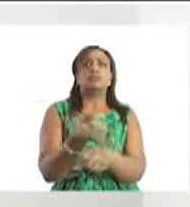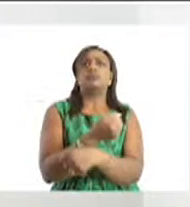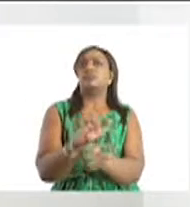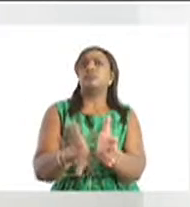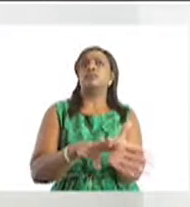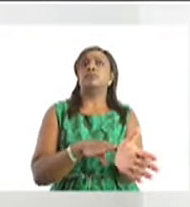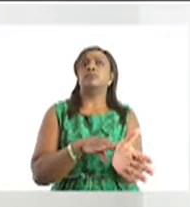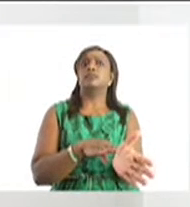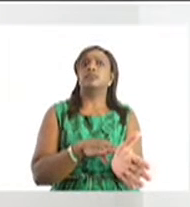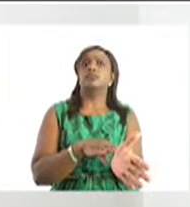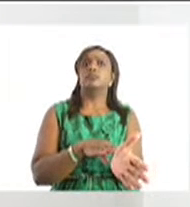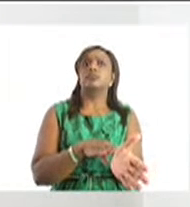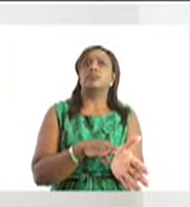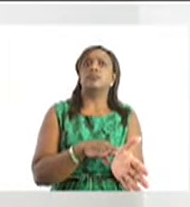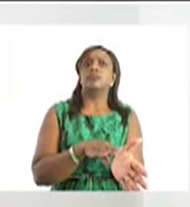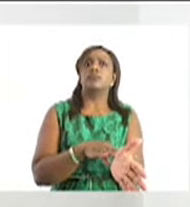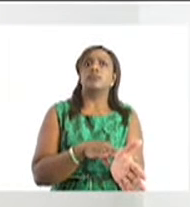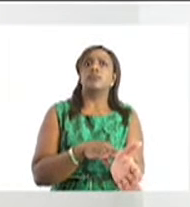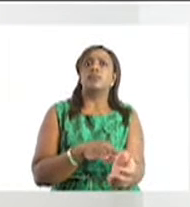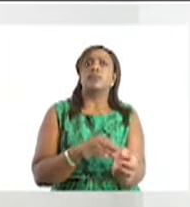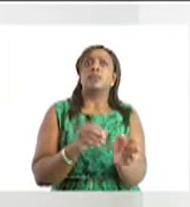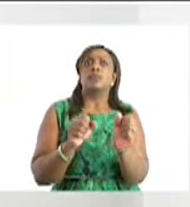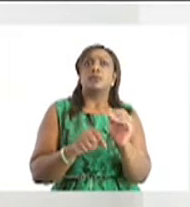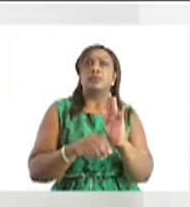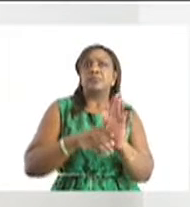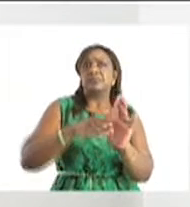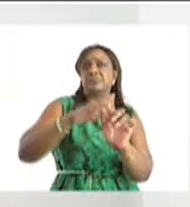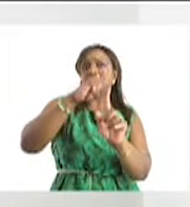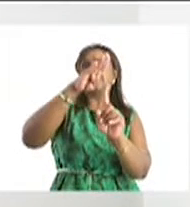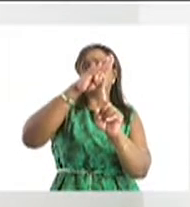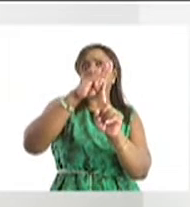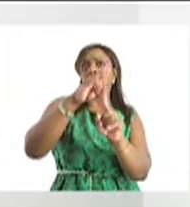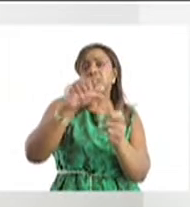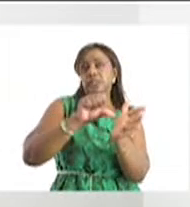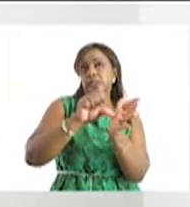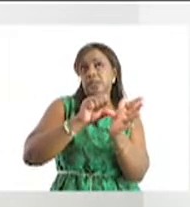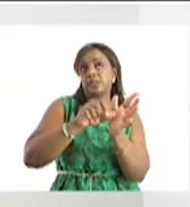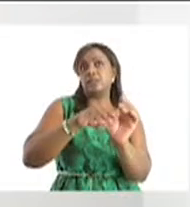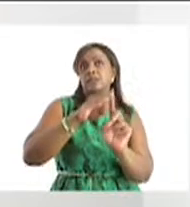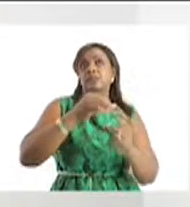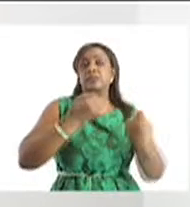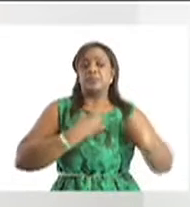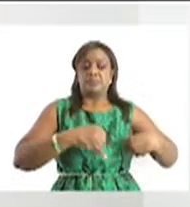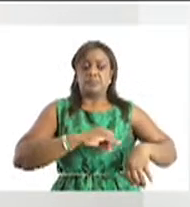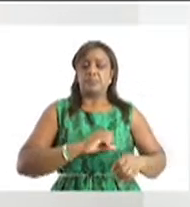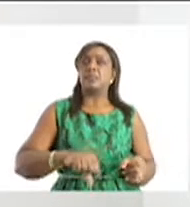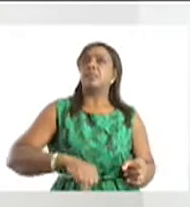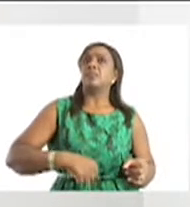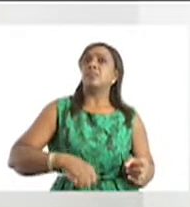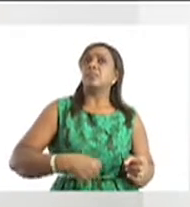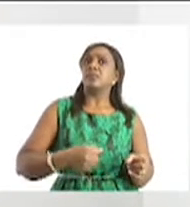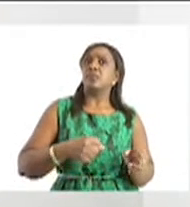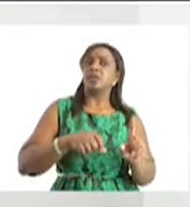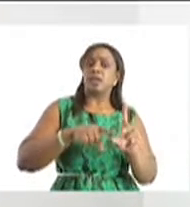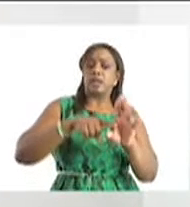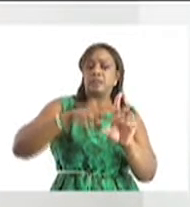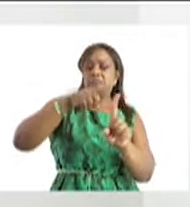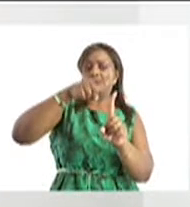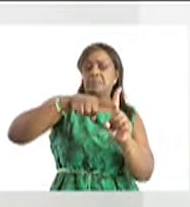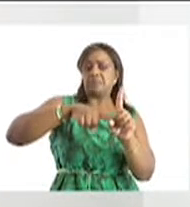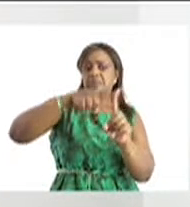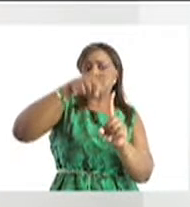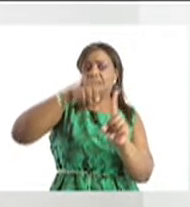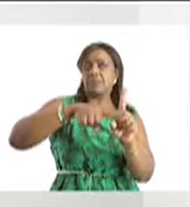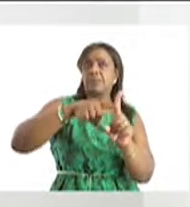health, including an increased risk of heart disease. With extreme low and high temperatures have been associated